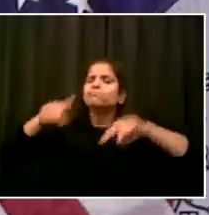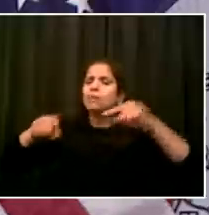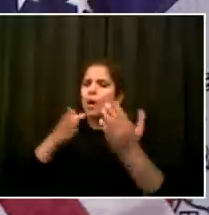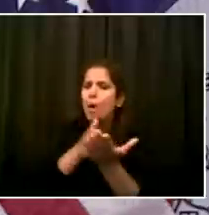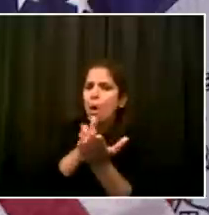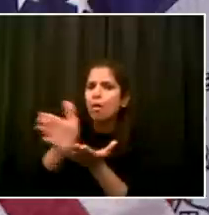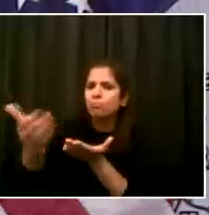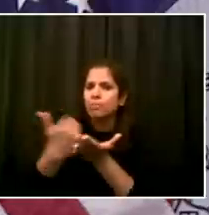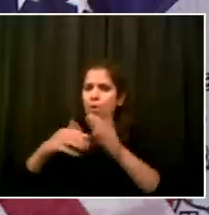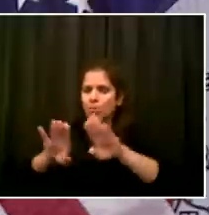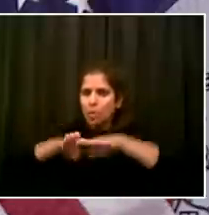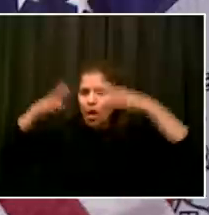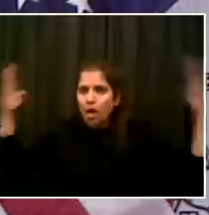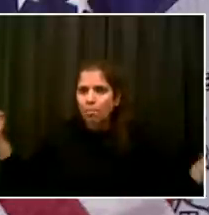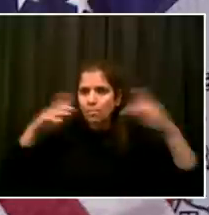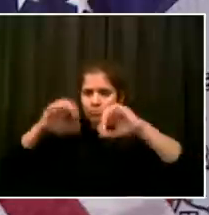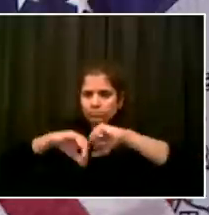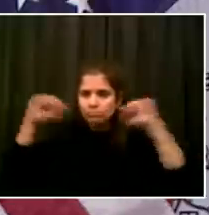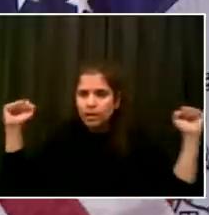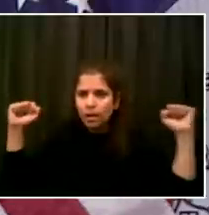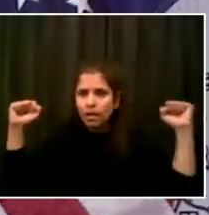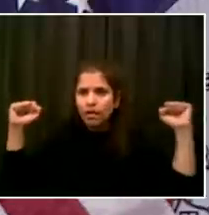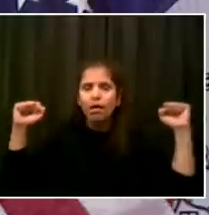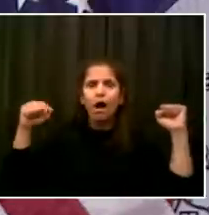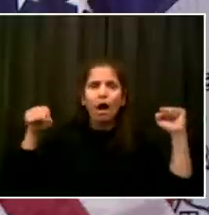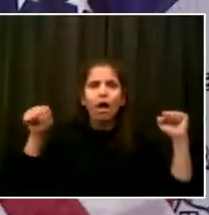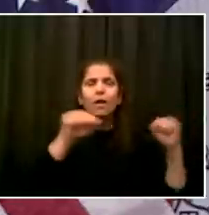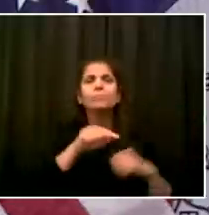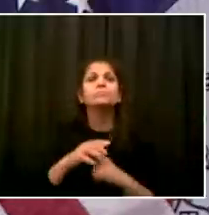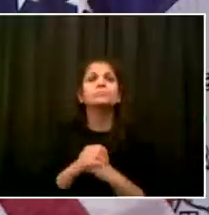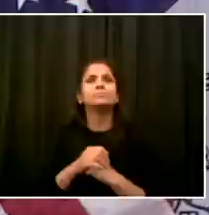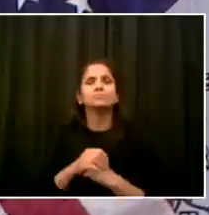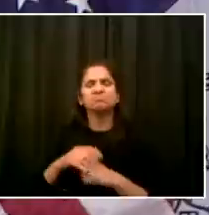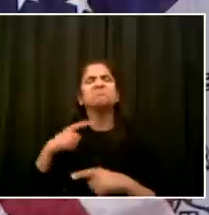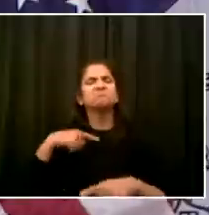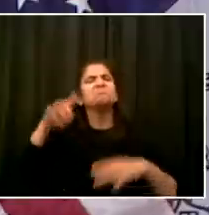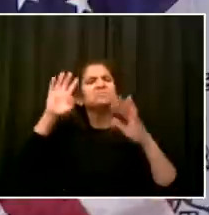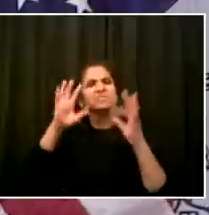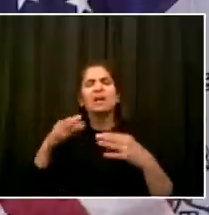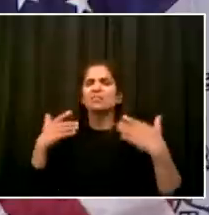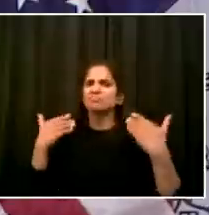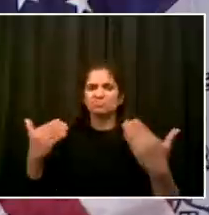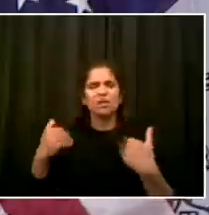system and save as many lives as possible and keep the healthcare system from collapsing. So